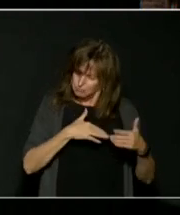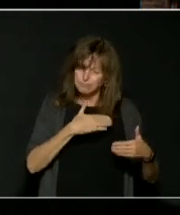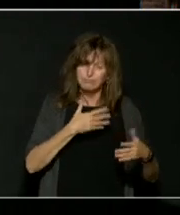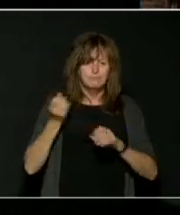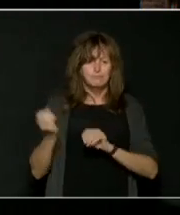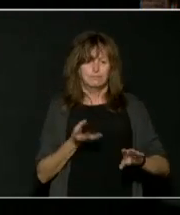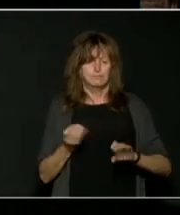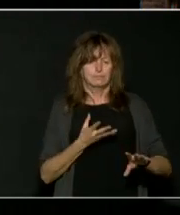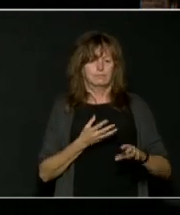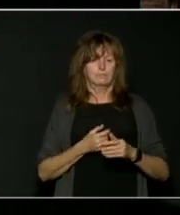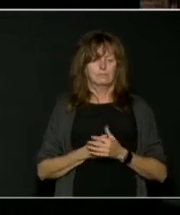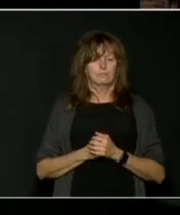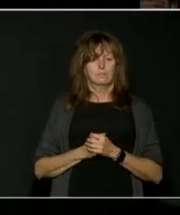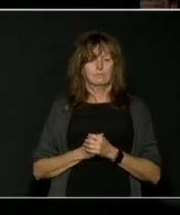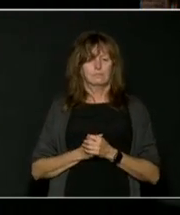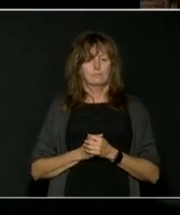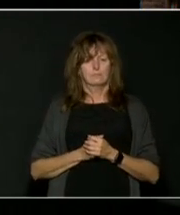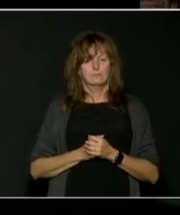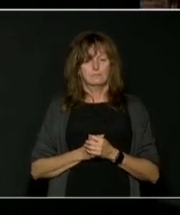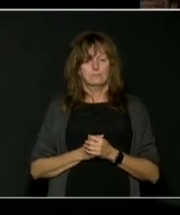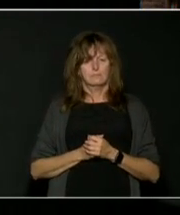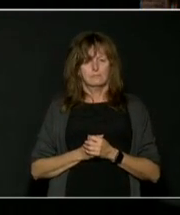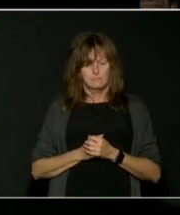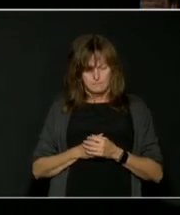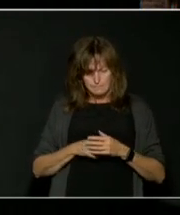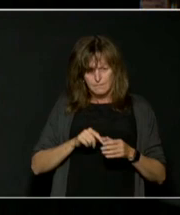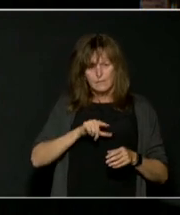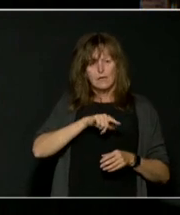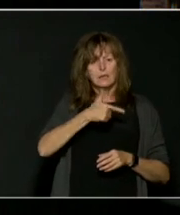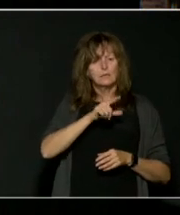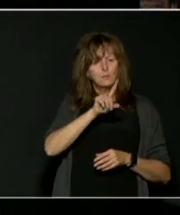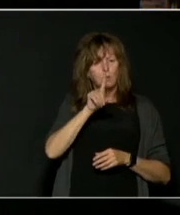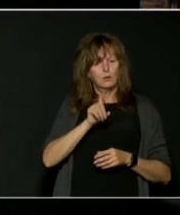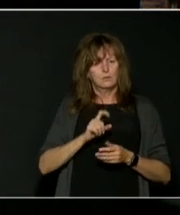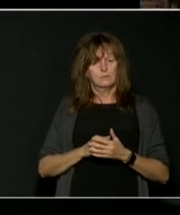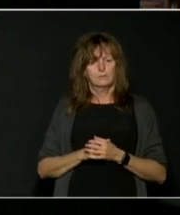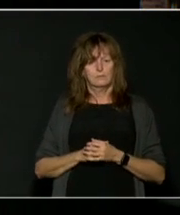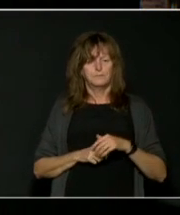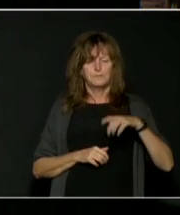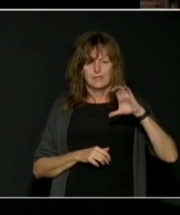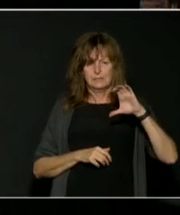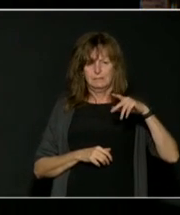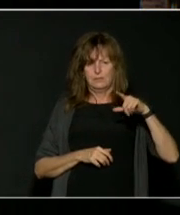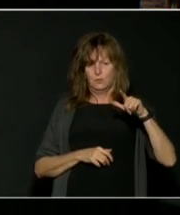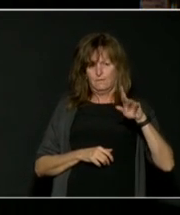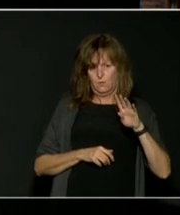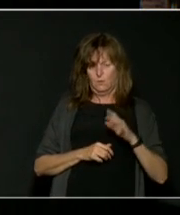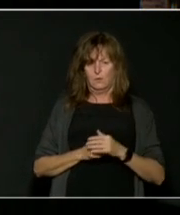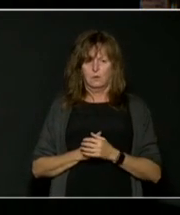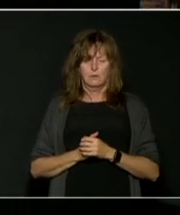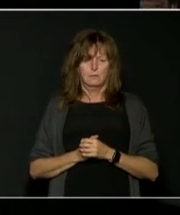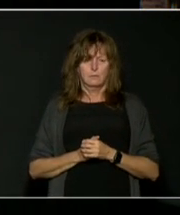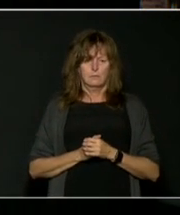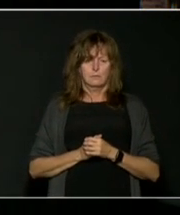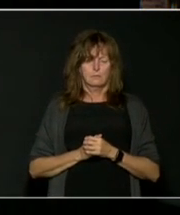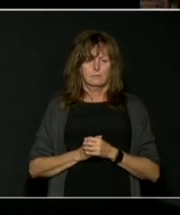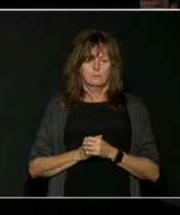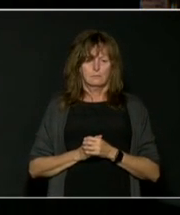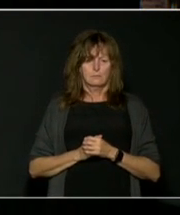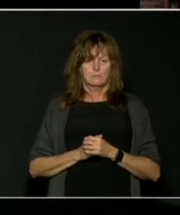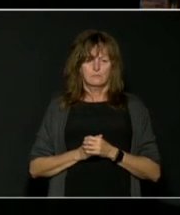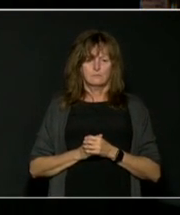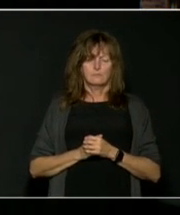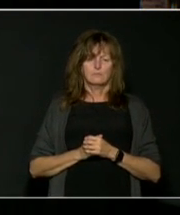ahead. Hello, doctors. Where does this guidance leave the requirements for negative tests before visiting long-term care